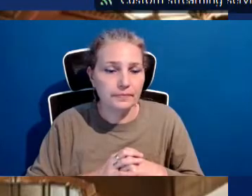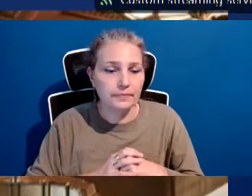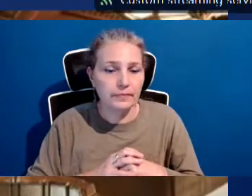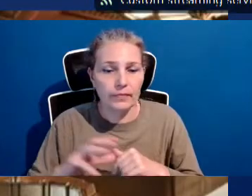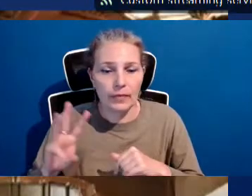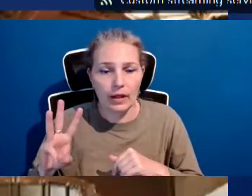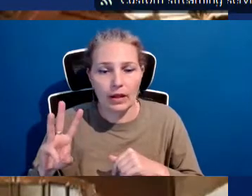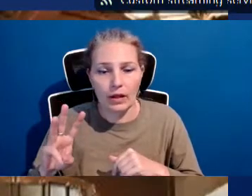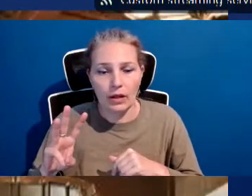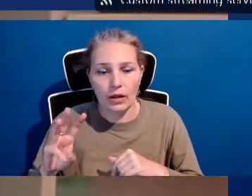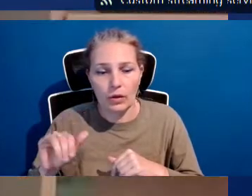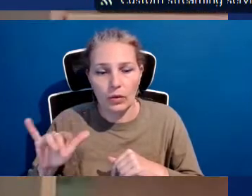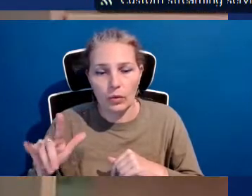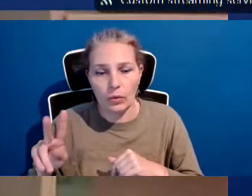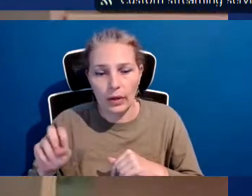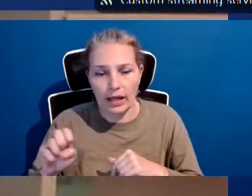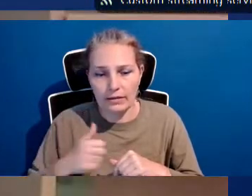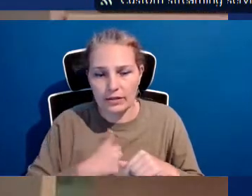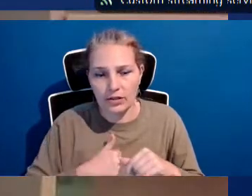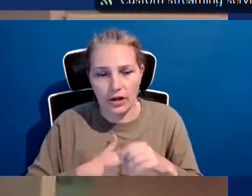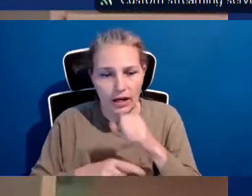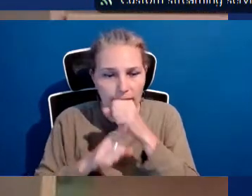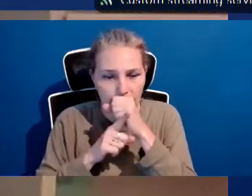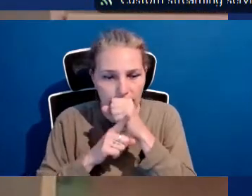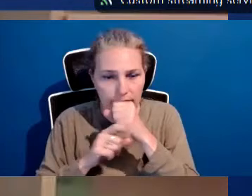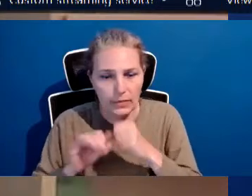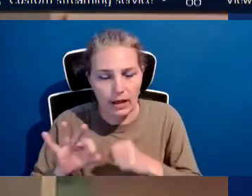Wayne, you're on mute. Oh, I'm on mute. Were you speaking?